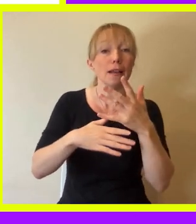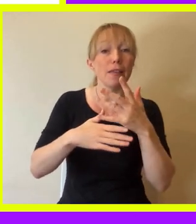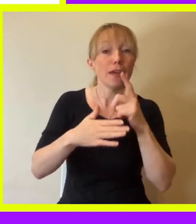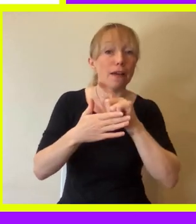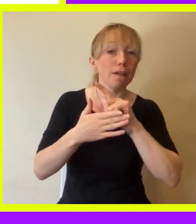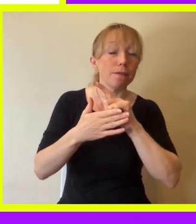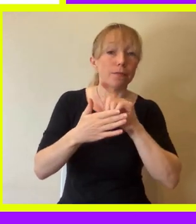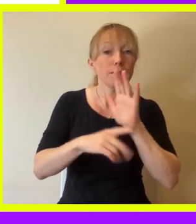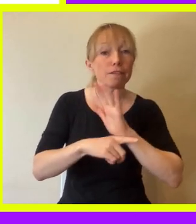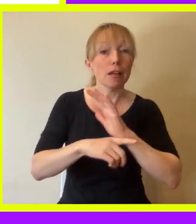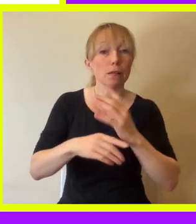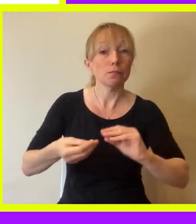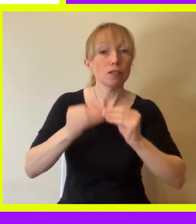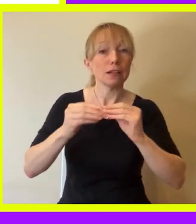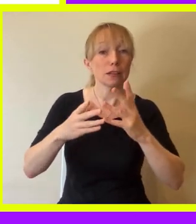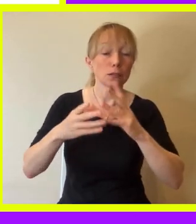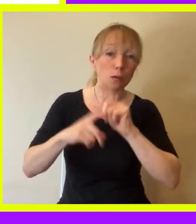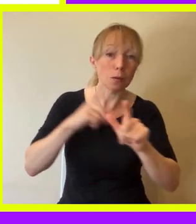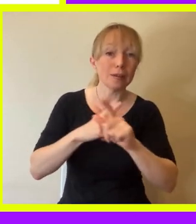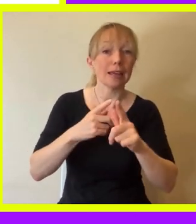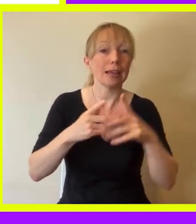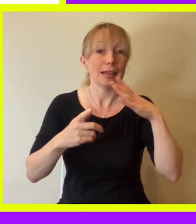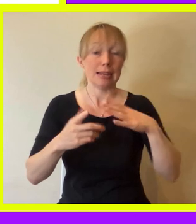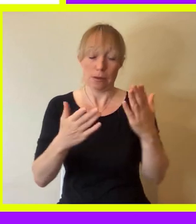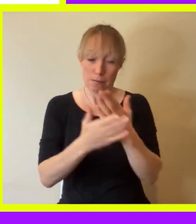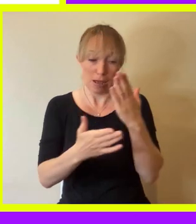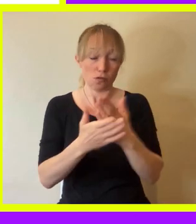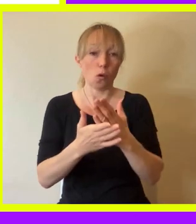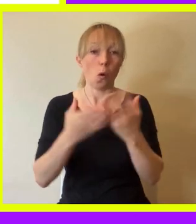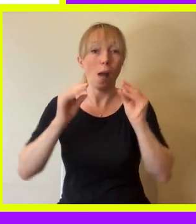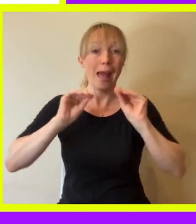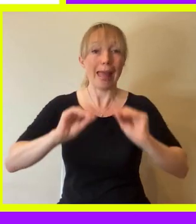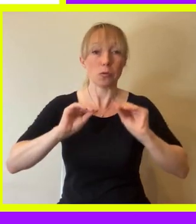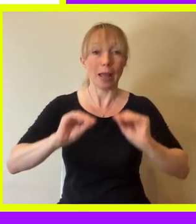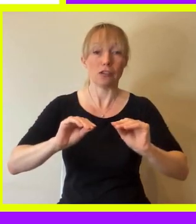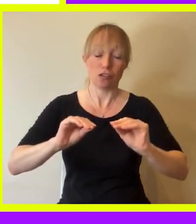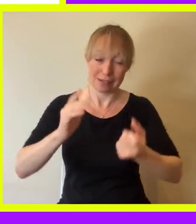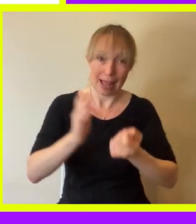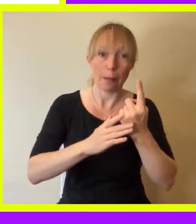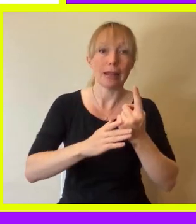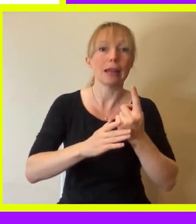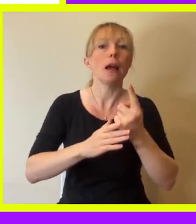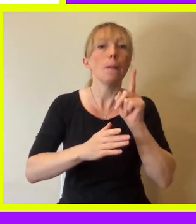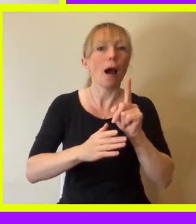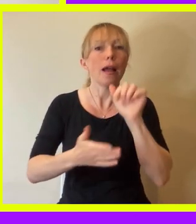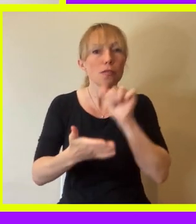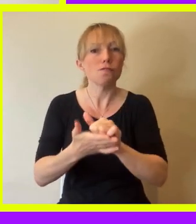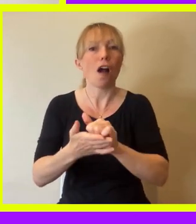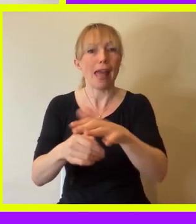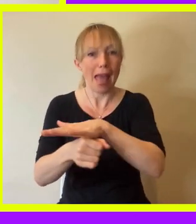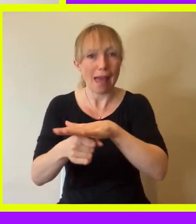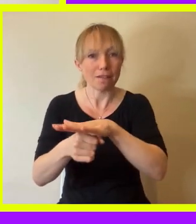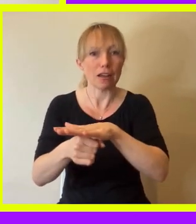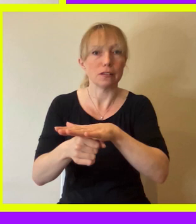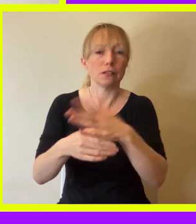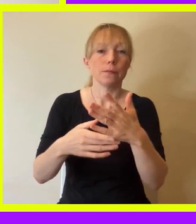to make sure that education is taking place, but education is taking place in the right areas. There's so